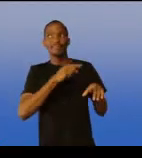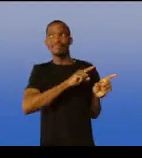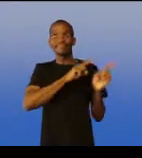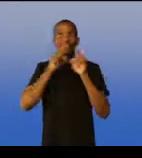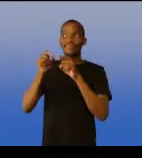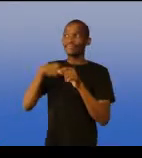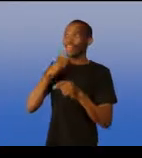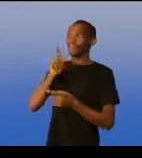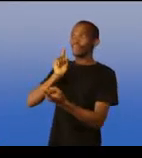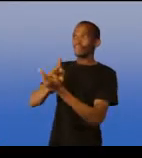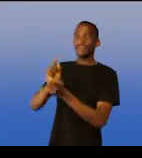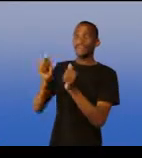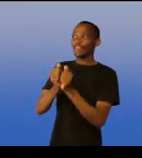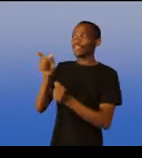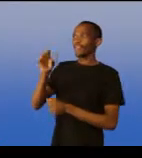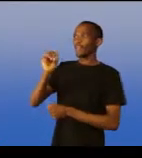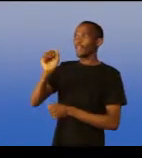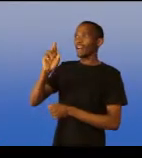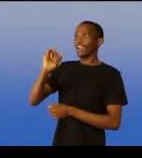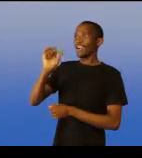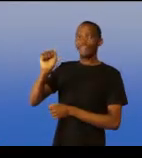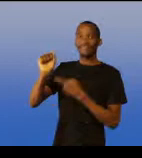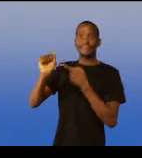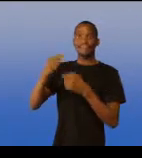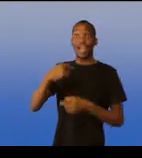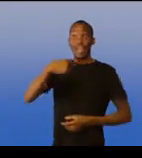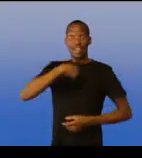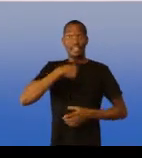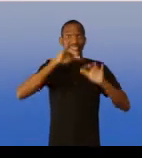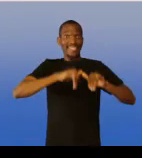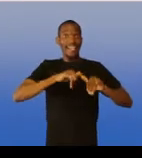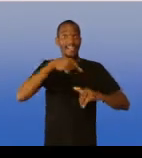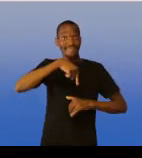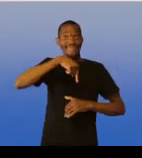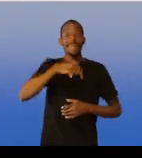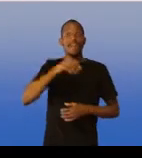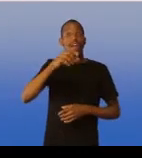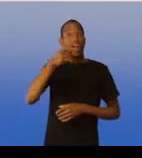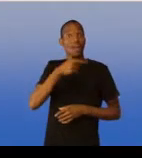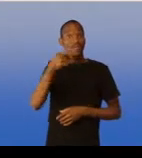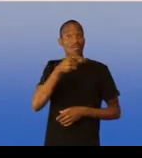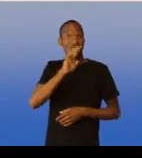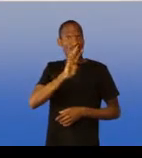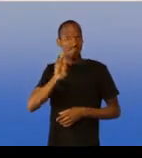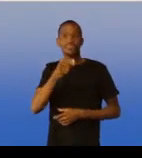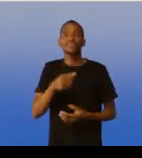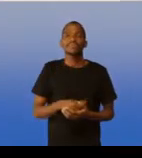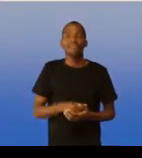found her with Maria. I was staying in Gaborone West, and he was working